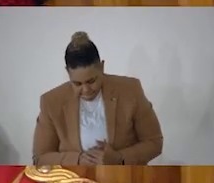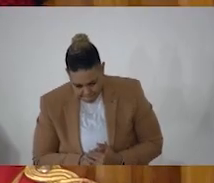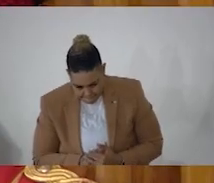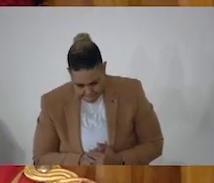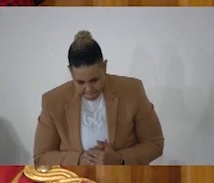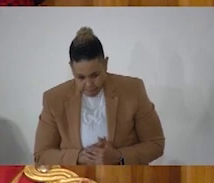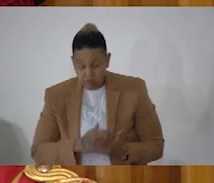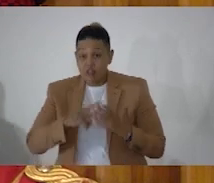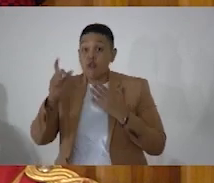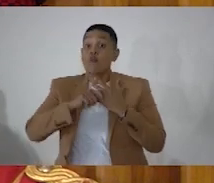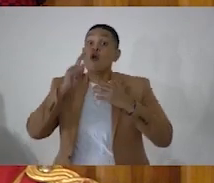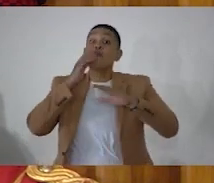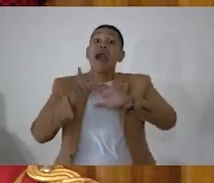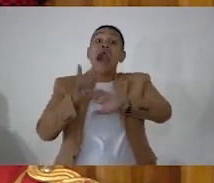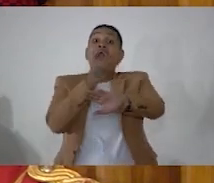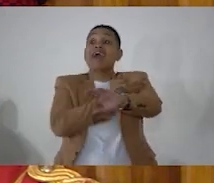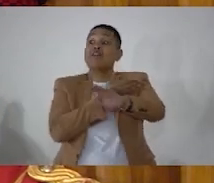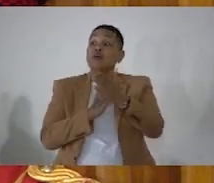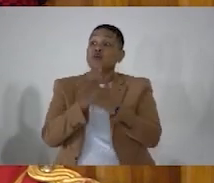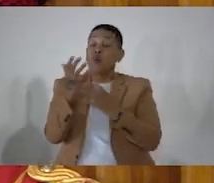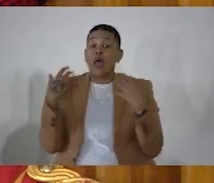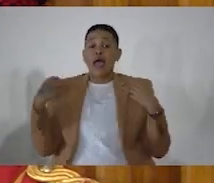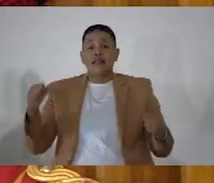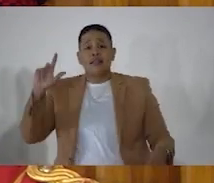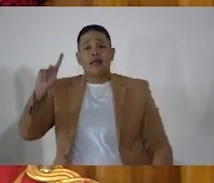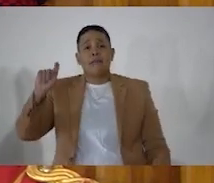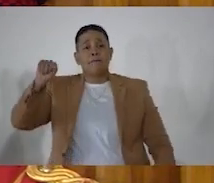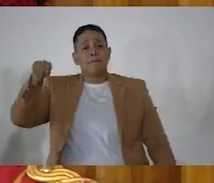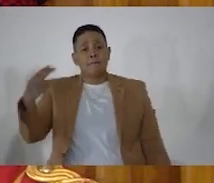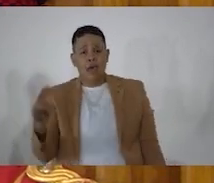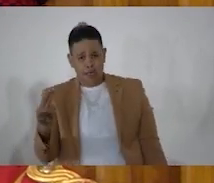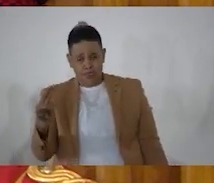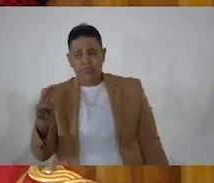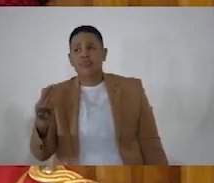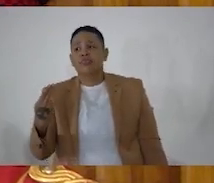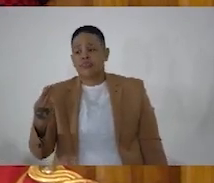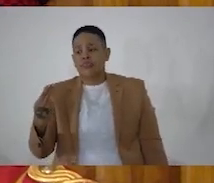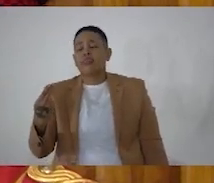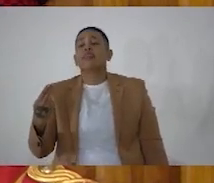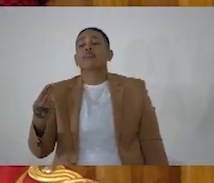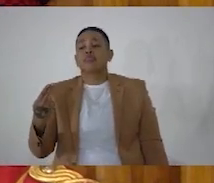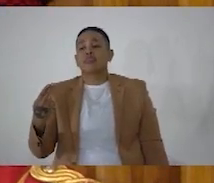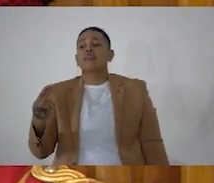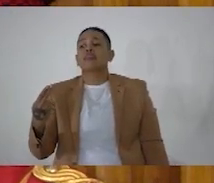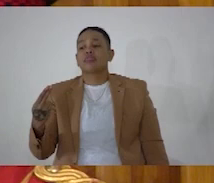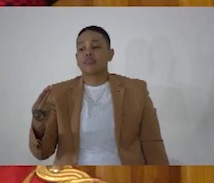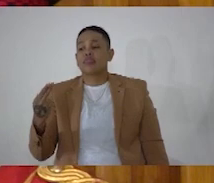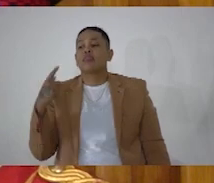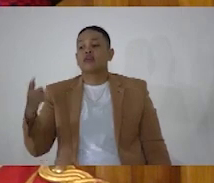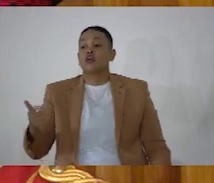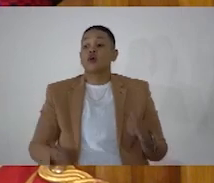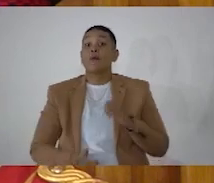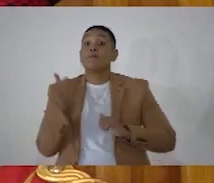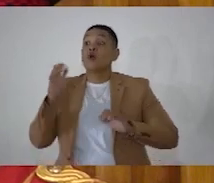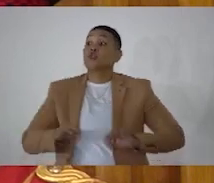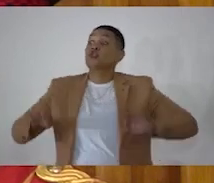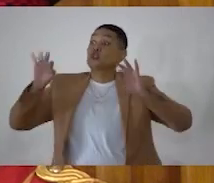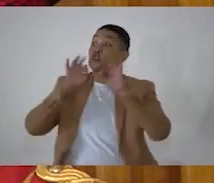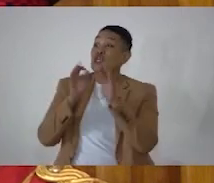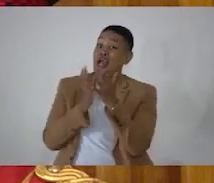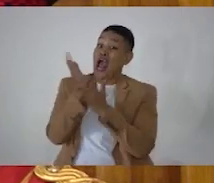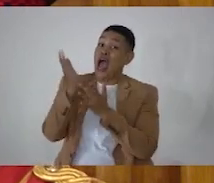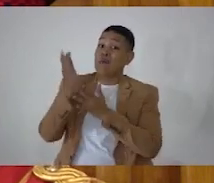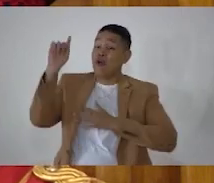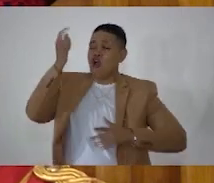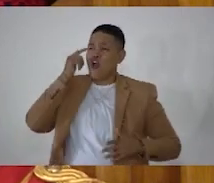The Program of Advancement Through Health and Education, PATH, is the most critical arm of